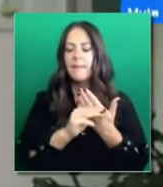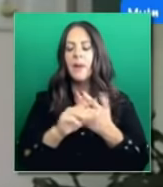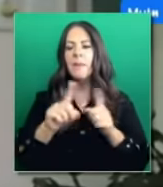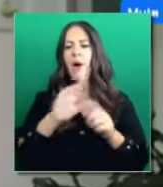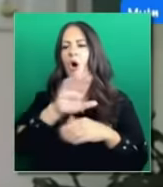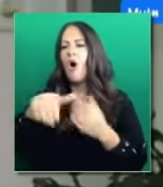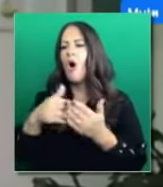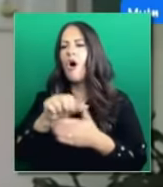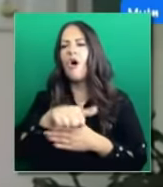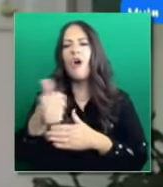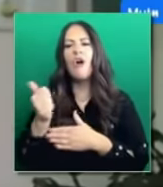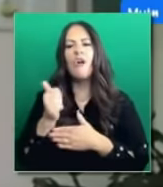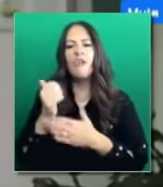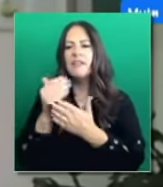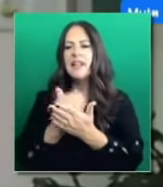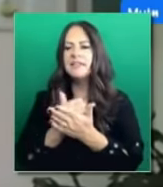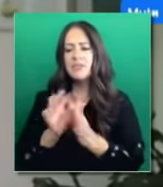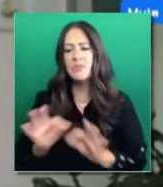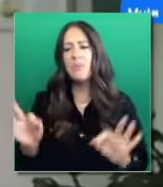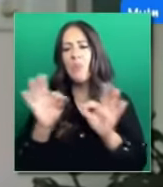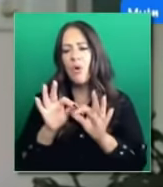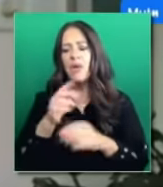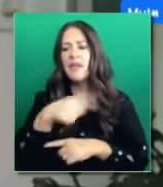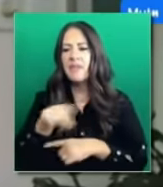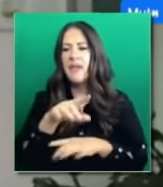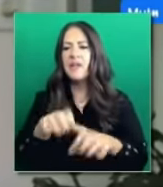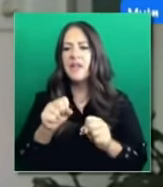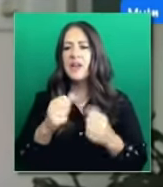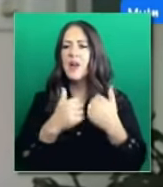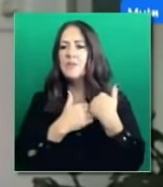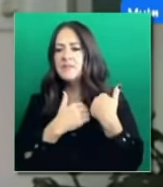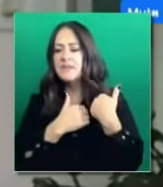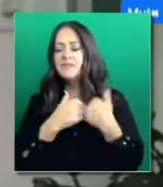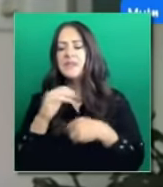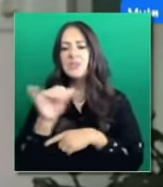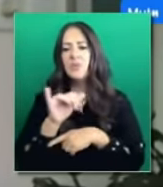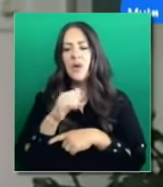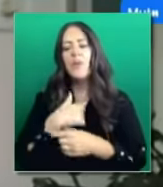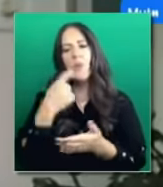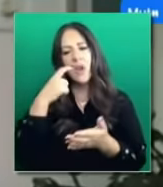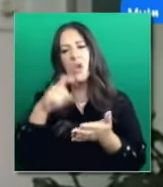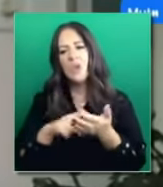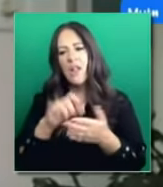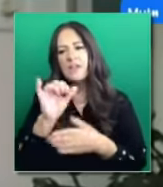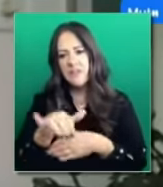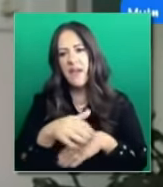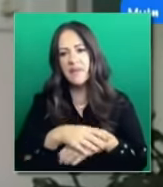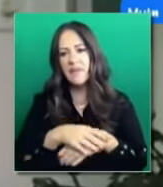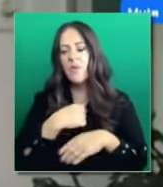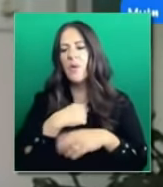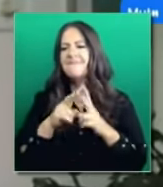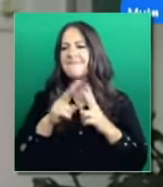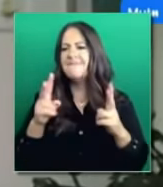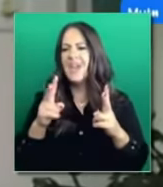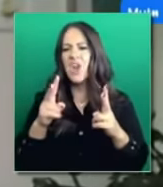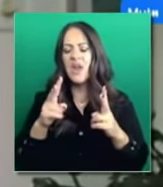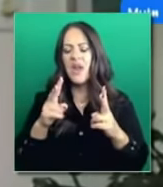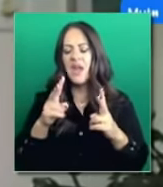that they're learning and responsibility that they are taking on that we also want to acknowledge. So it is very much front of